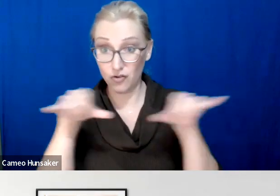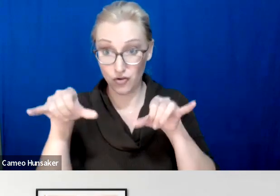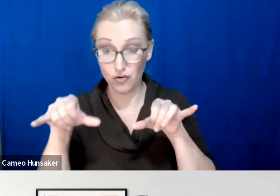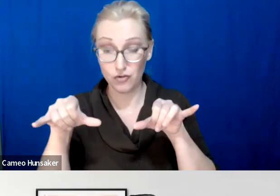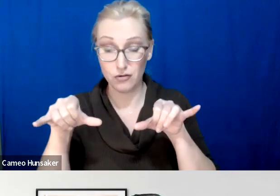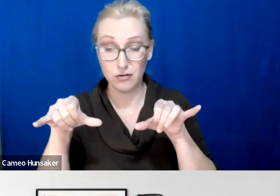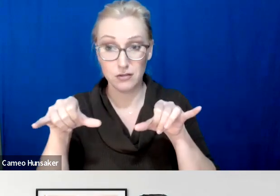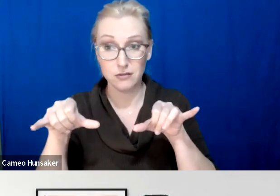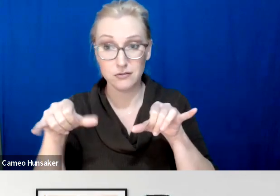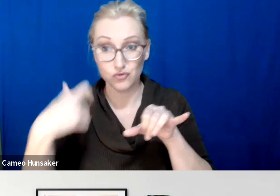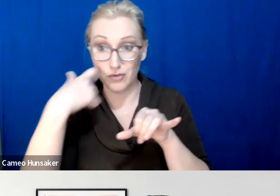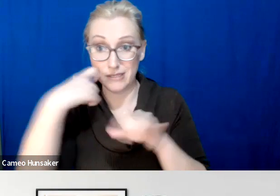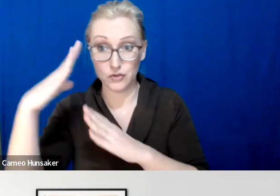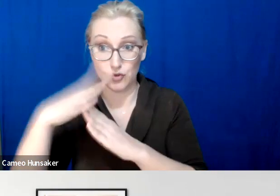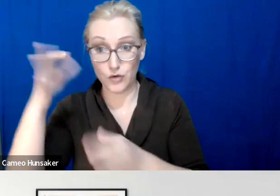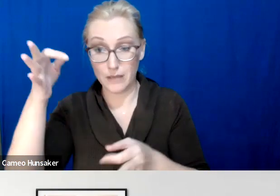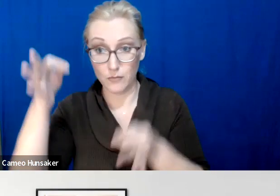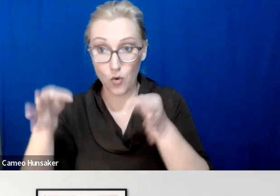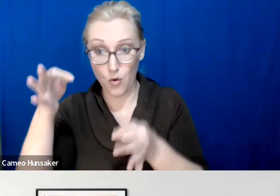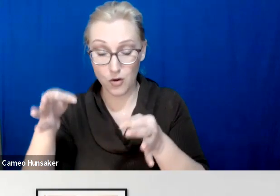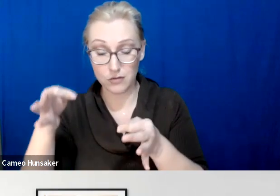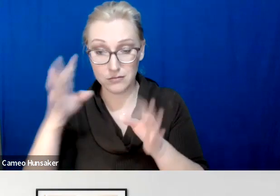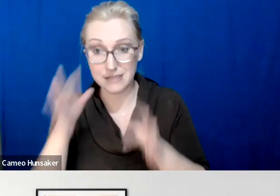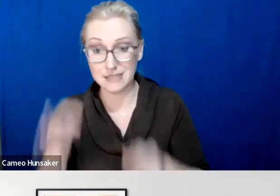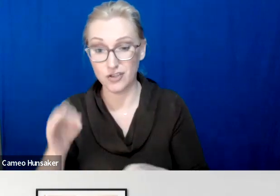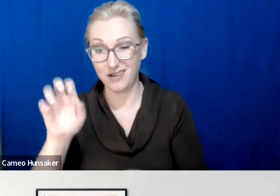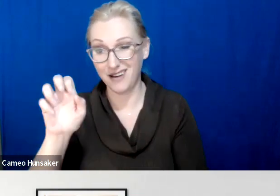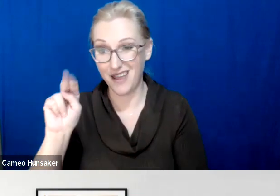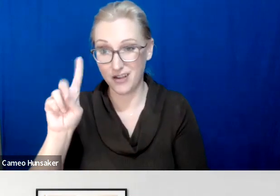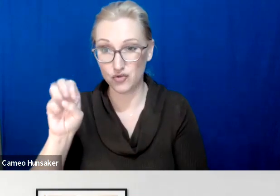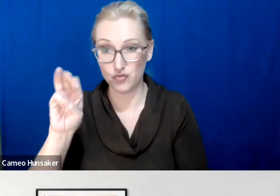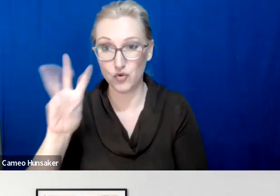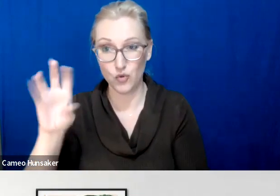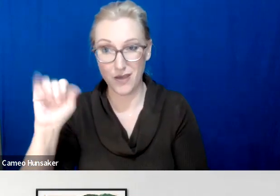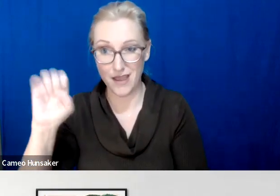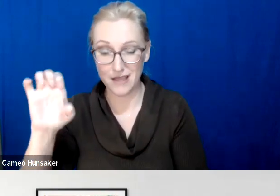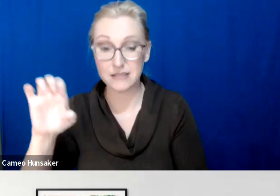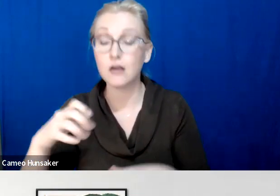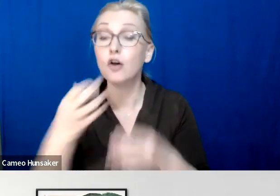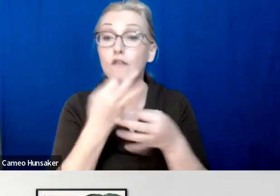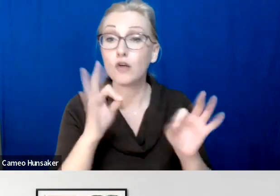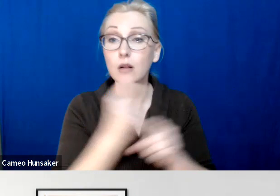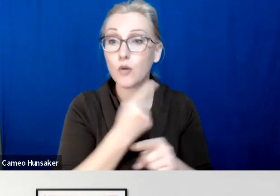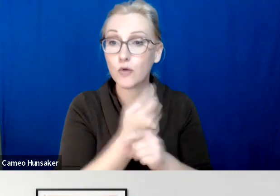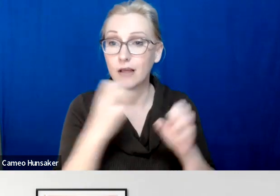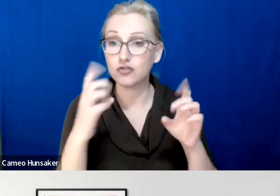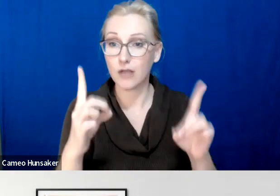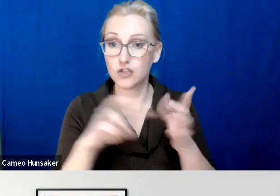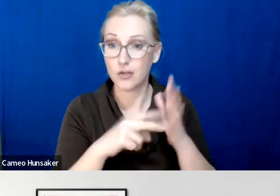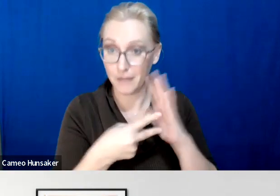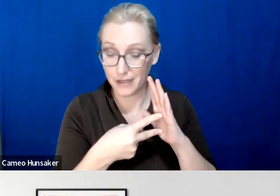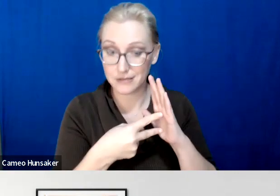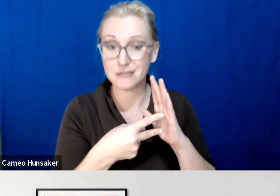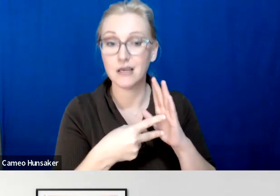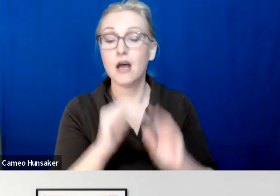Court decision, Andrew, is that a free and appropriate public education is one that allows a child to make